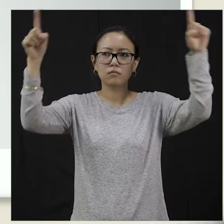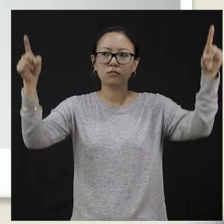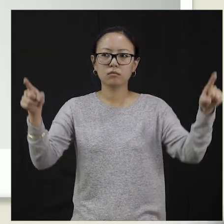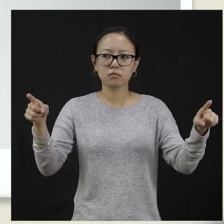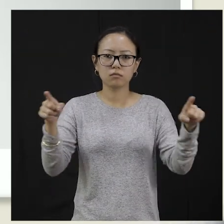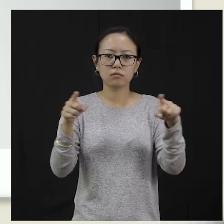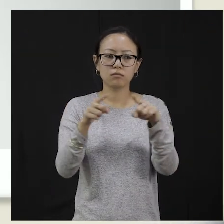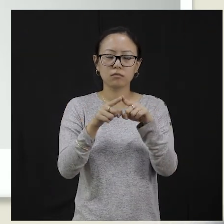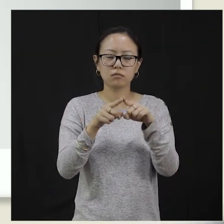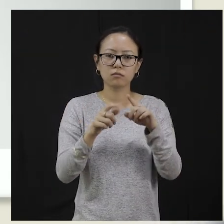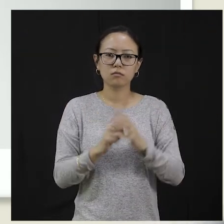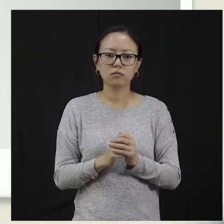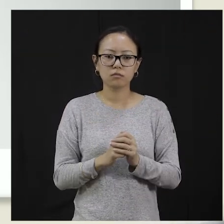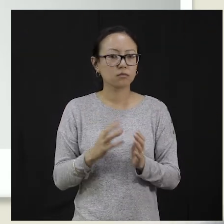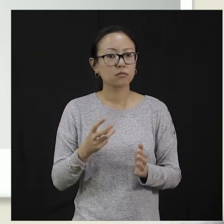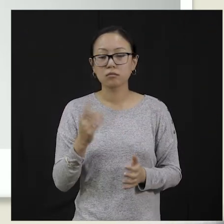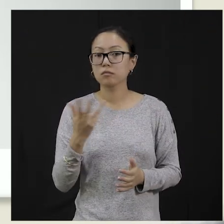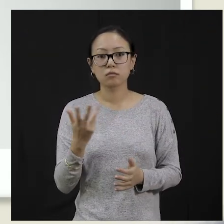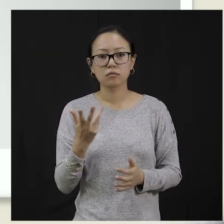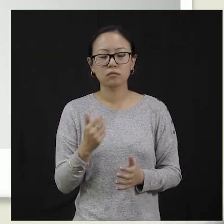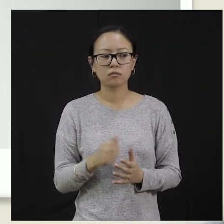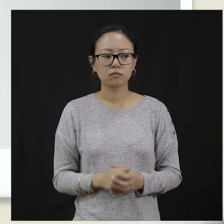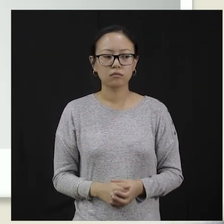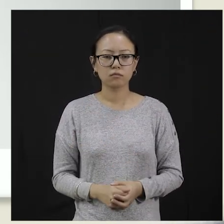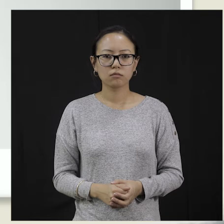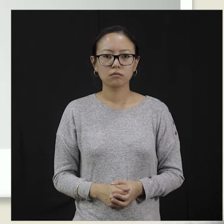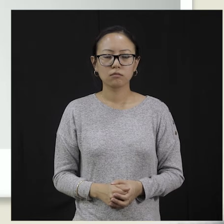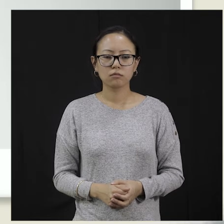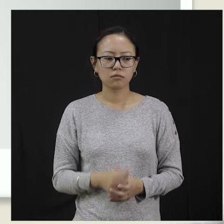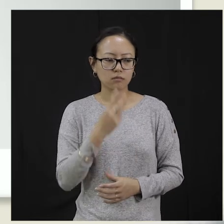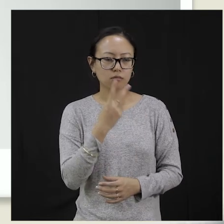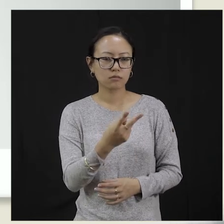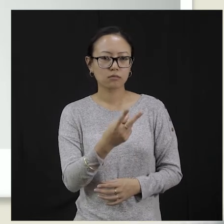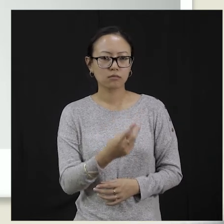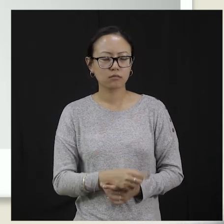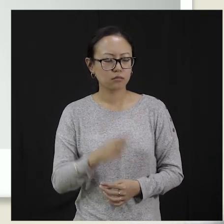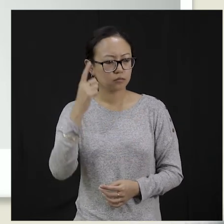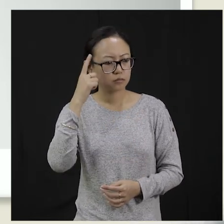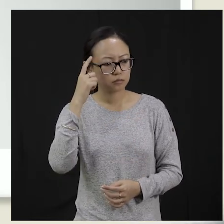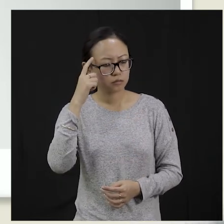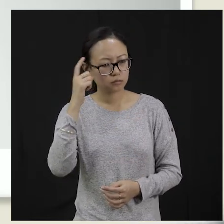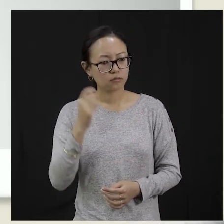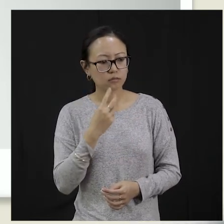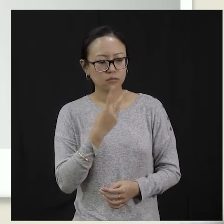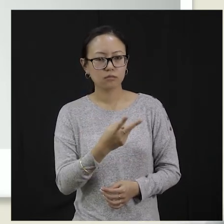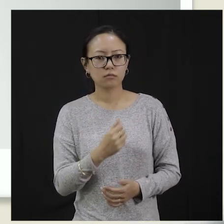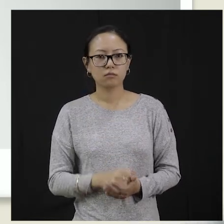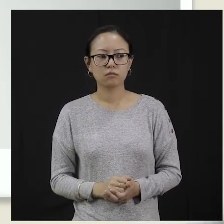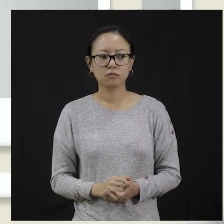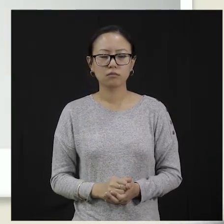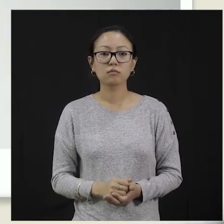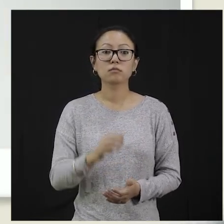Yes, the blue color is, yeah, rectangles. Yes, you got it. We have 3 rectangles